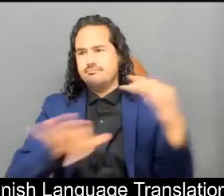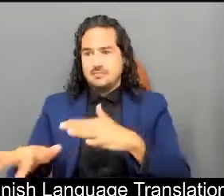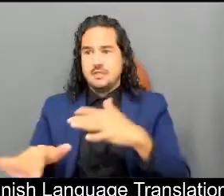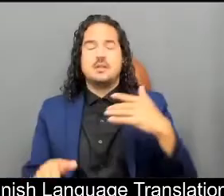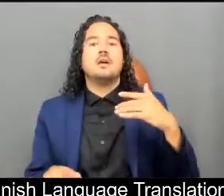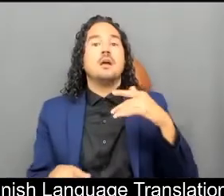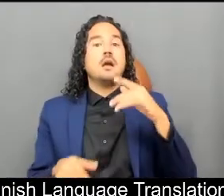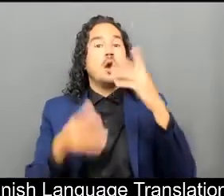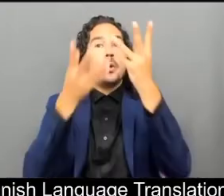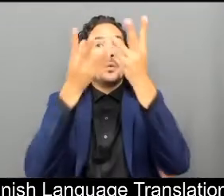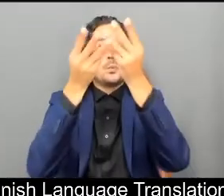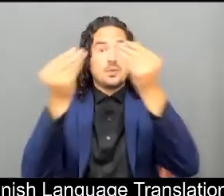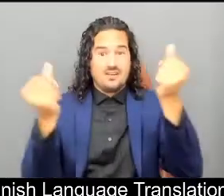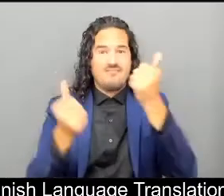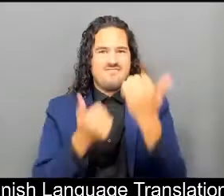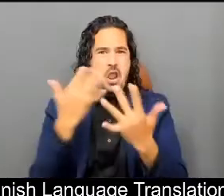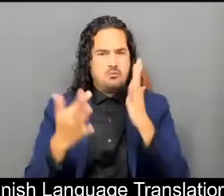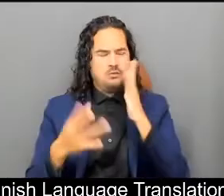Perfect.